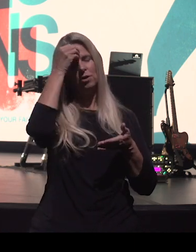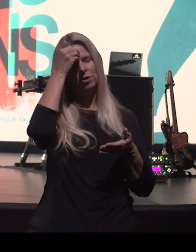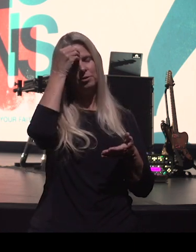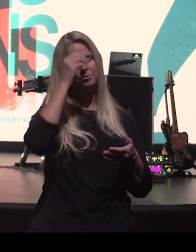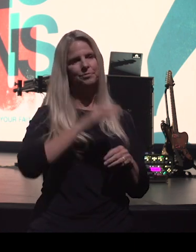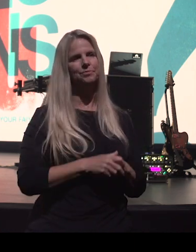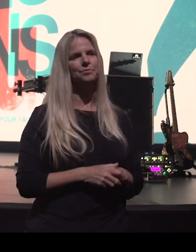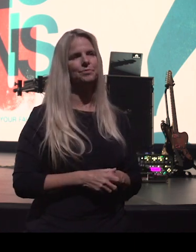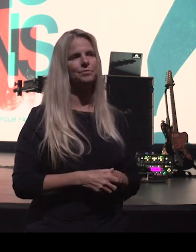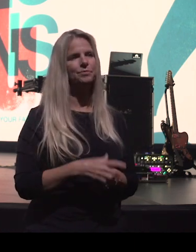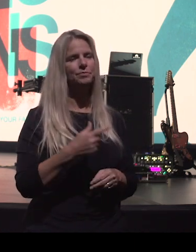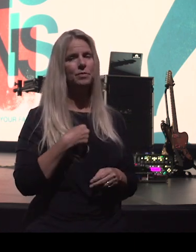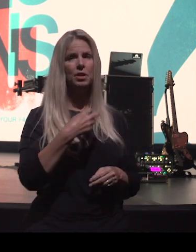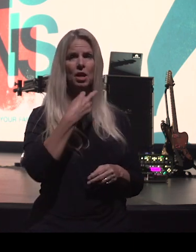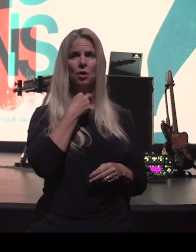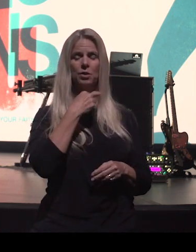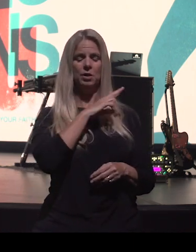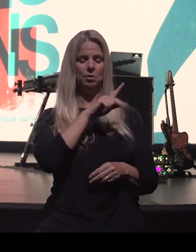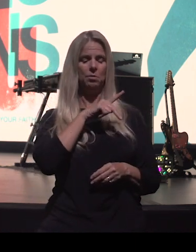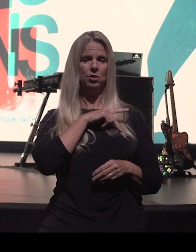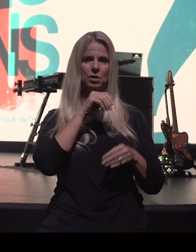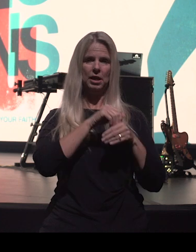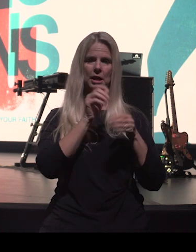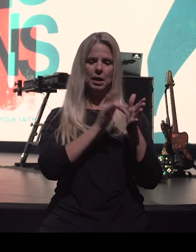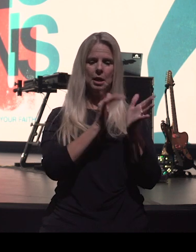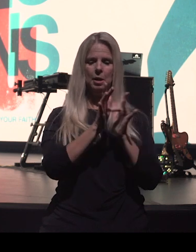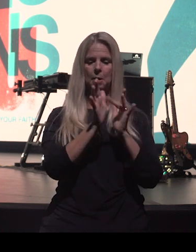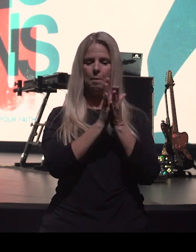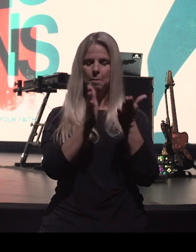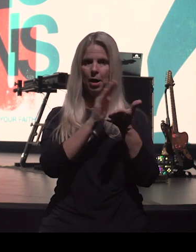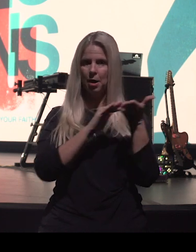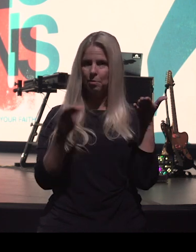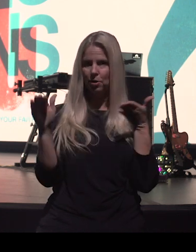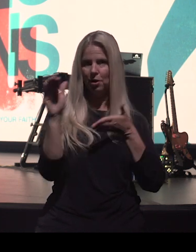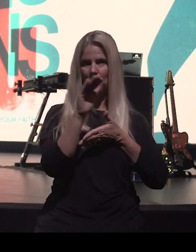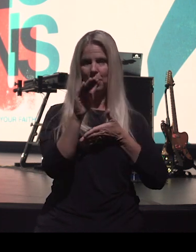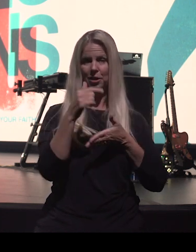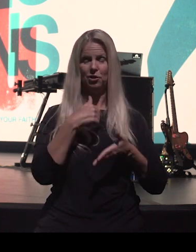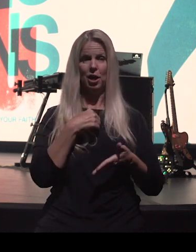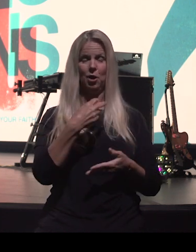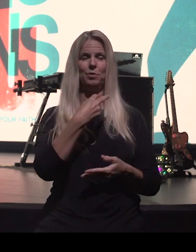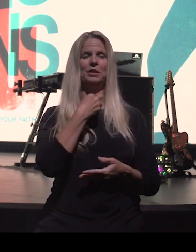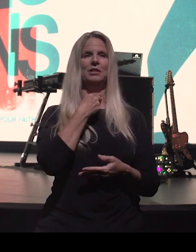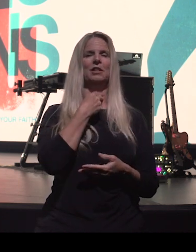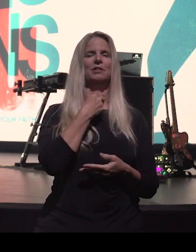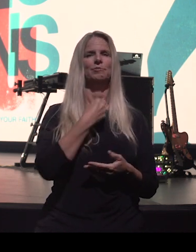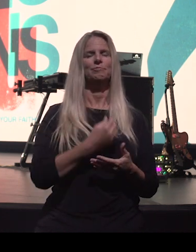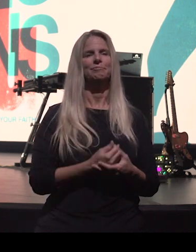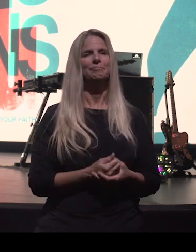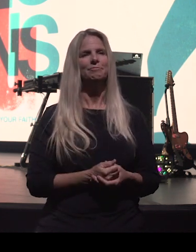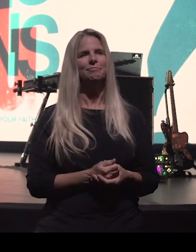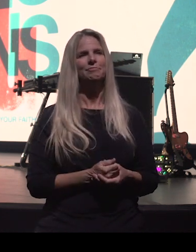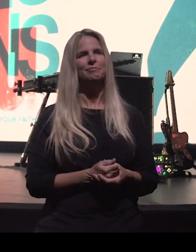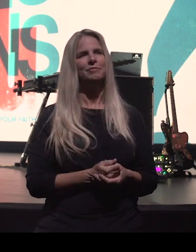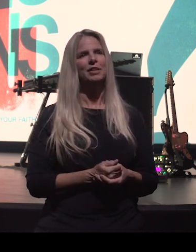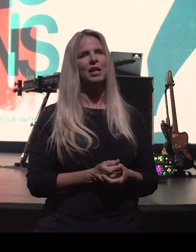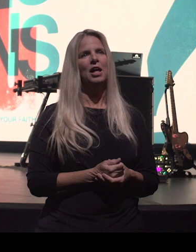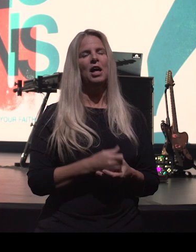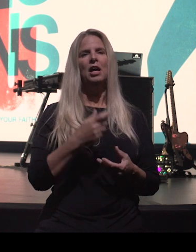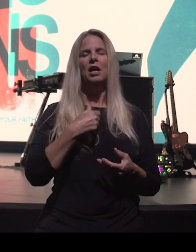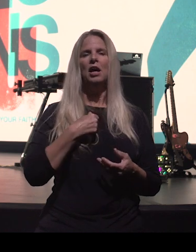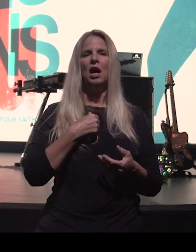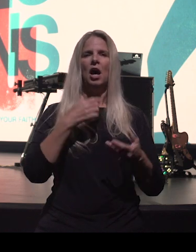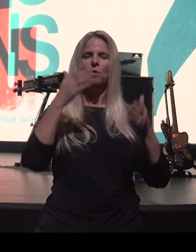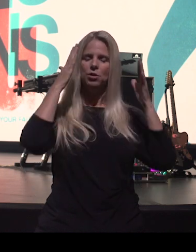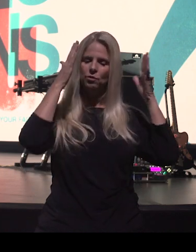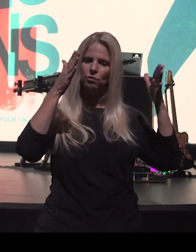got stuck here personally. When I was in Bible college, I got stuck. Sophomore year of Bible college, I was really stuck because I was so focused